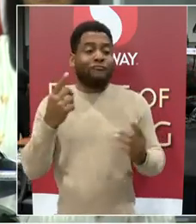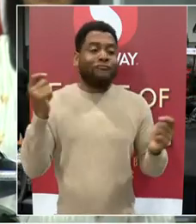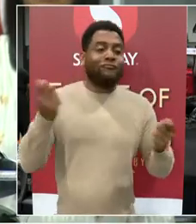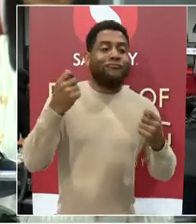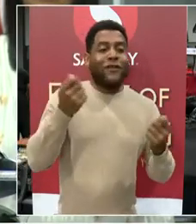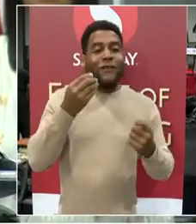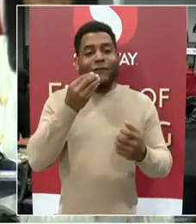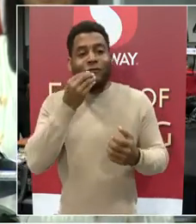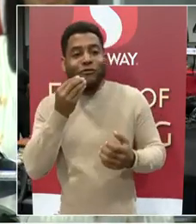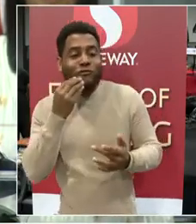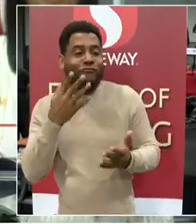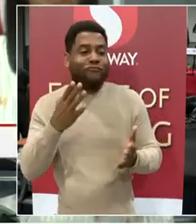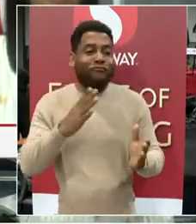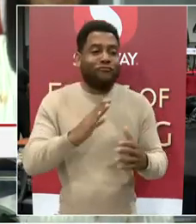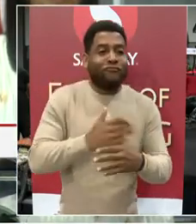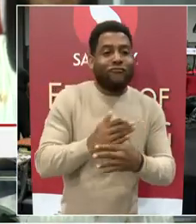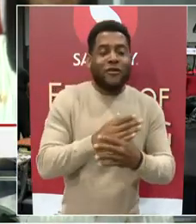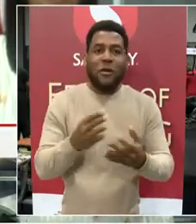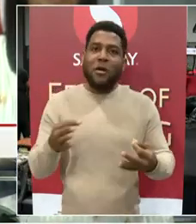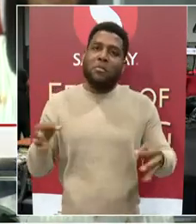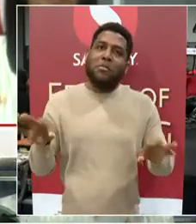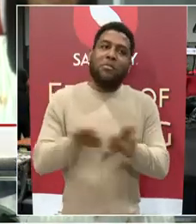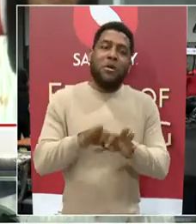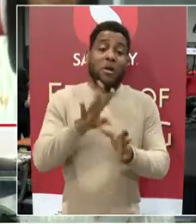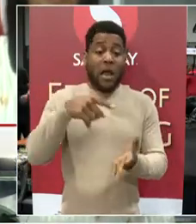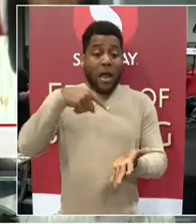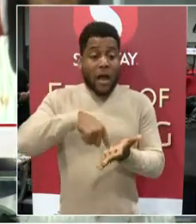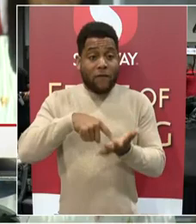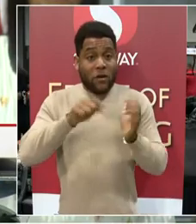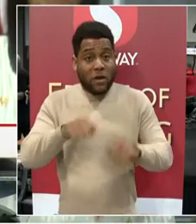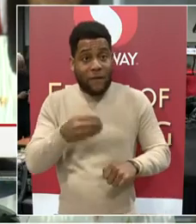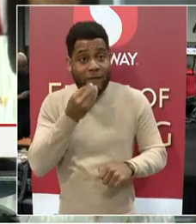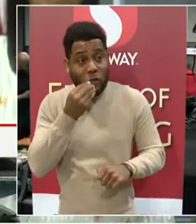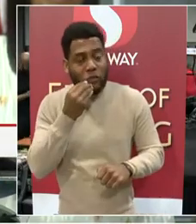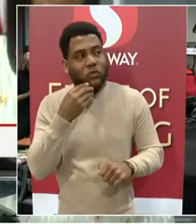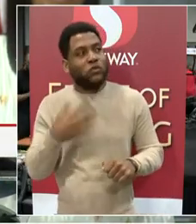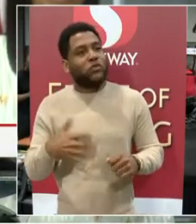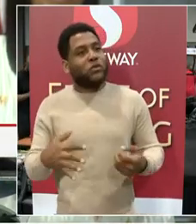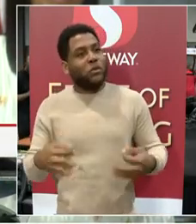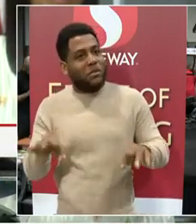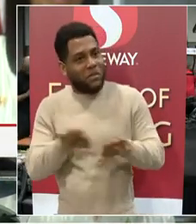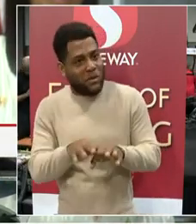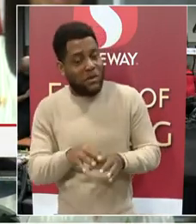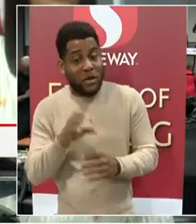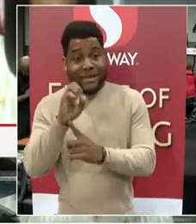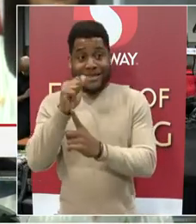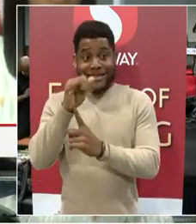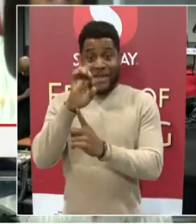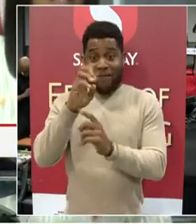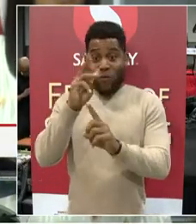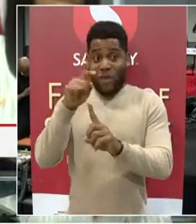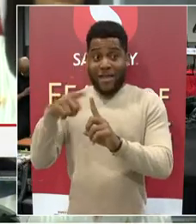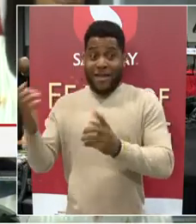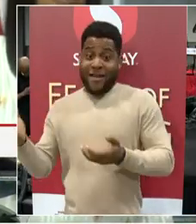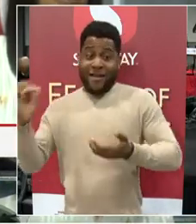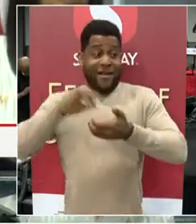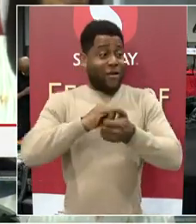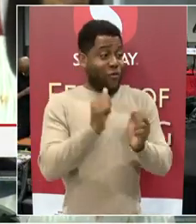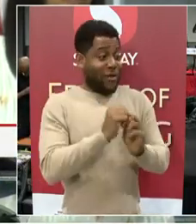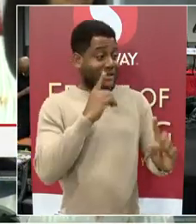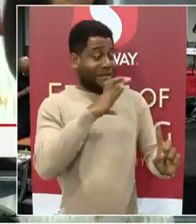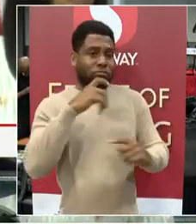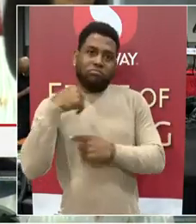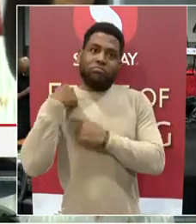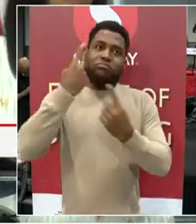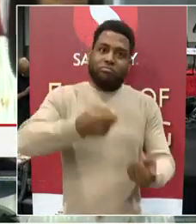our neighborhood. And Safeway has been working with us in D.C. for decades. I also